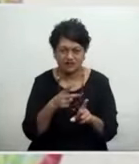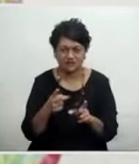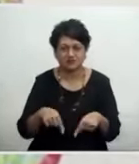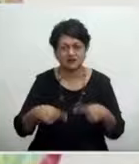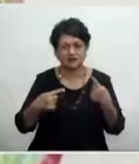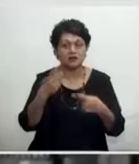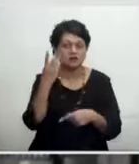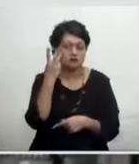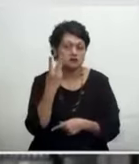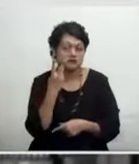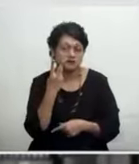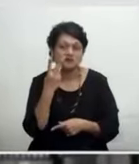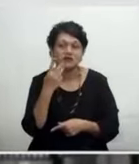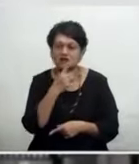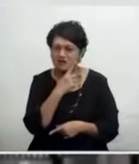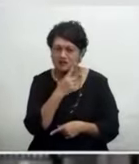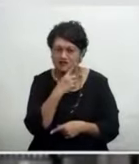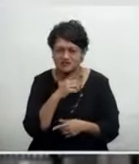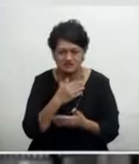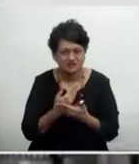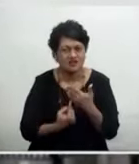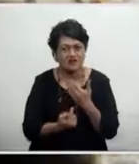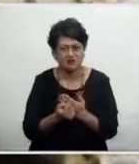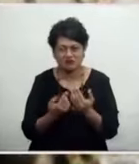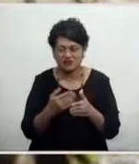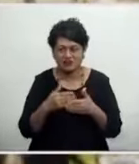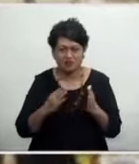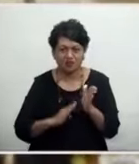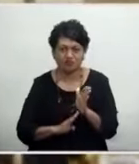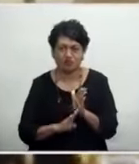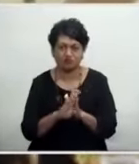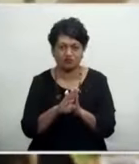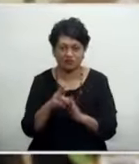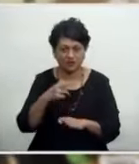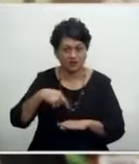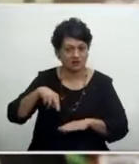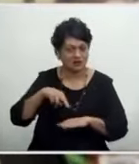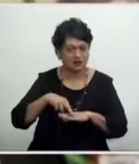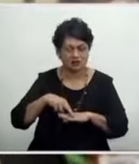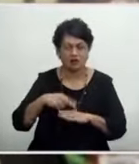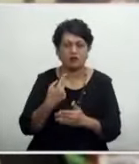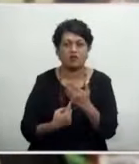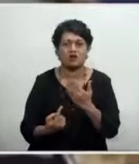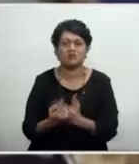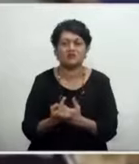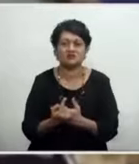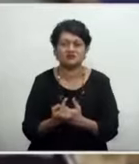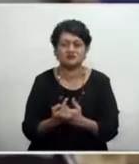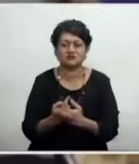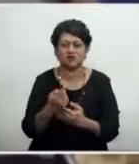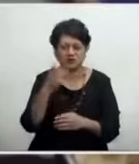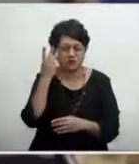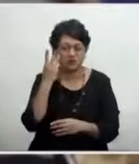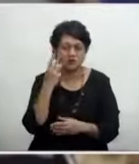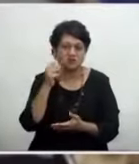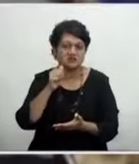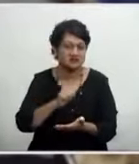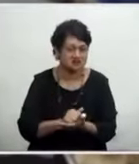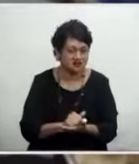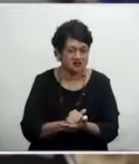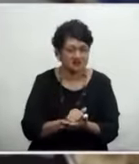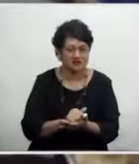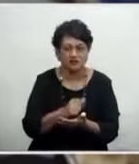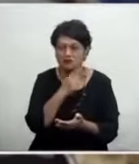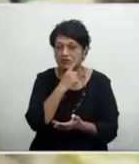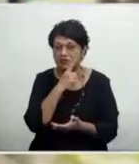at pandemic levels in our region, and it really impacts on women's human rights, advancement of women's human rights and girls'